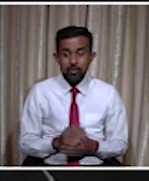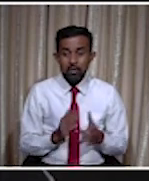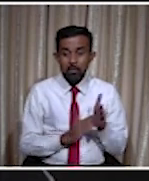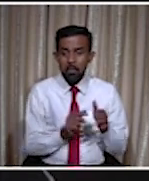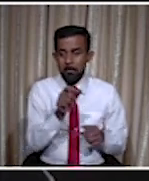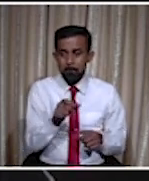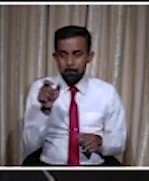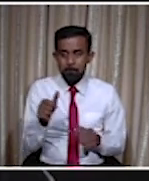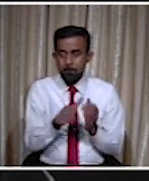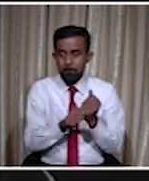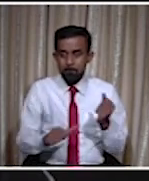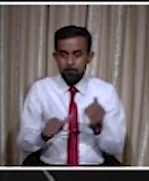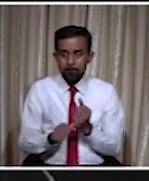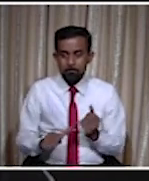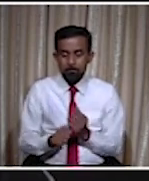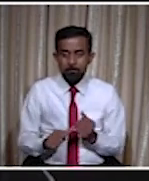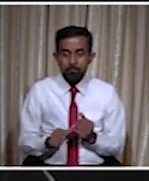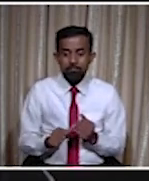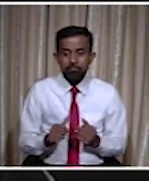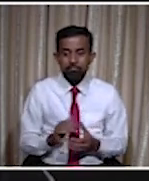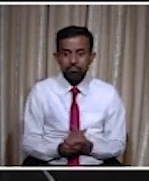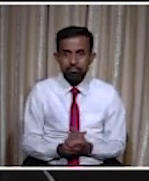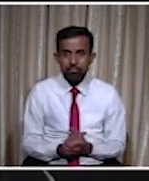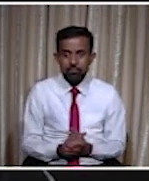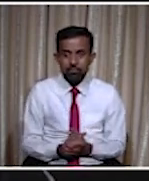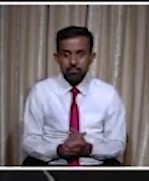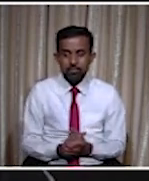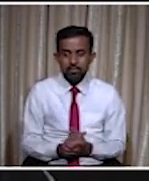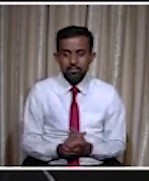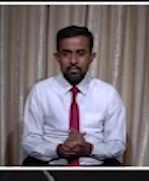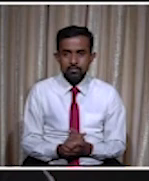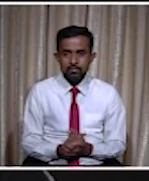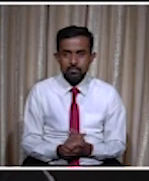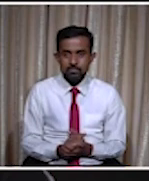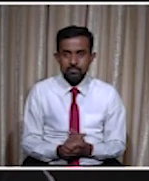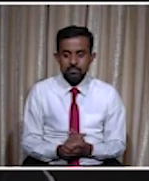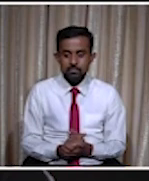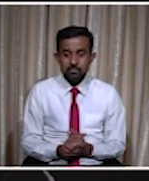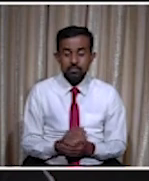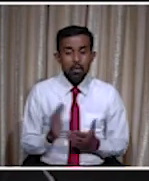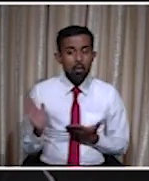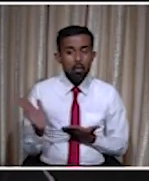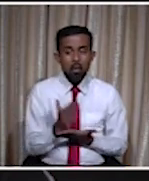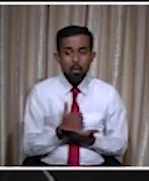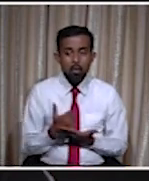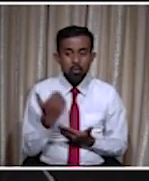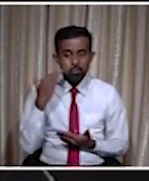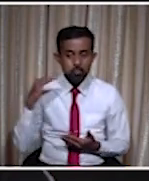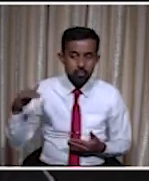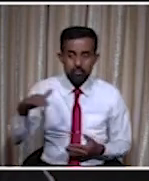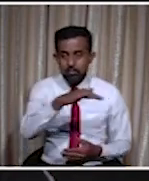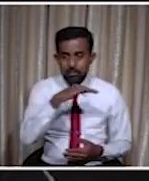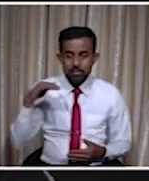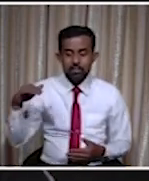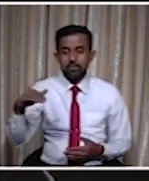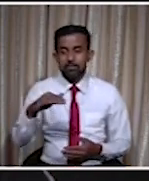thank you for your contribution. Your time is over. Now all these people have got unnecessarily disturbed by